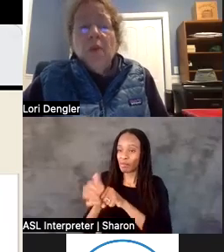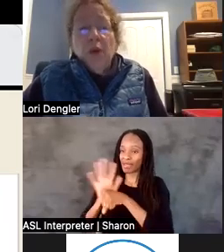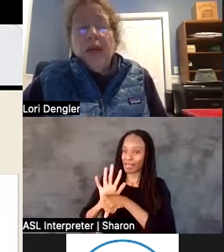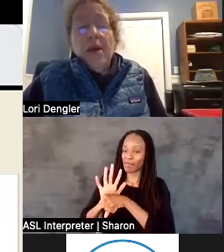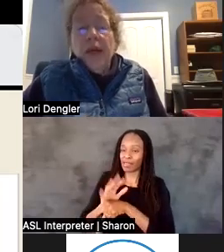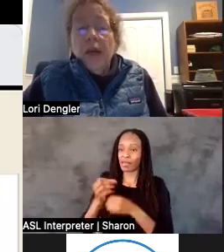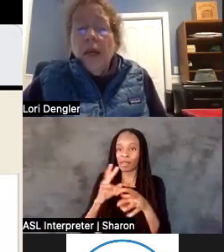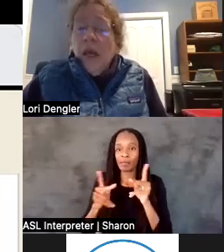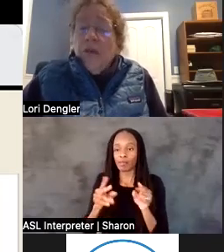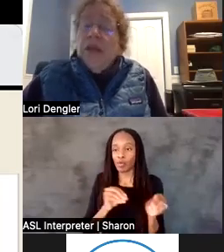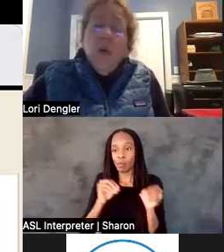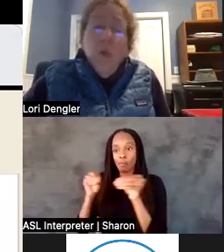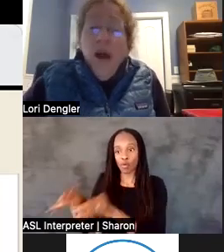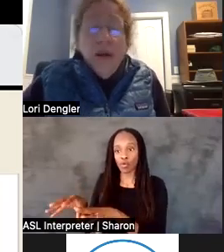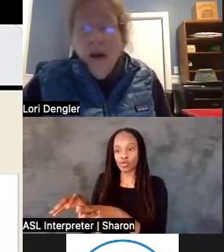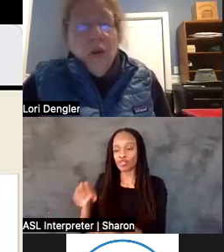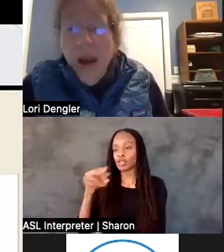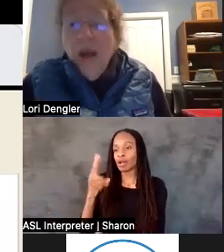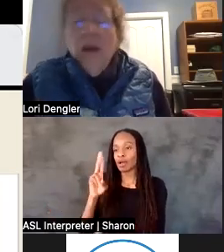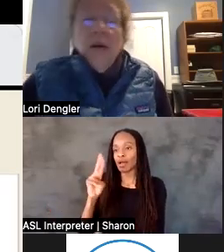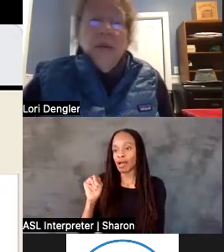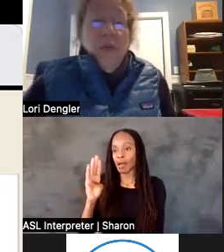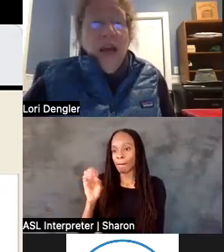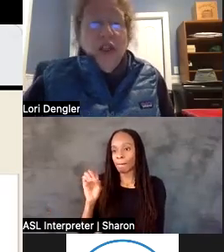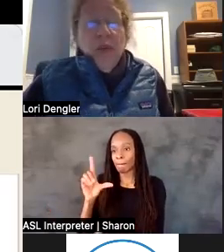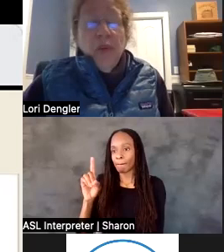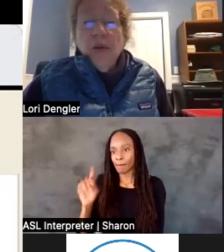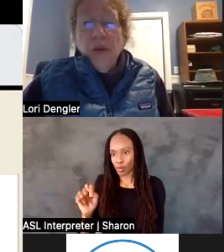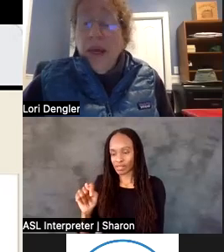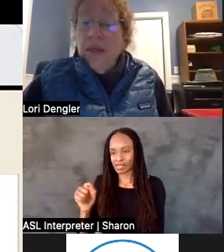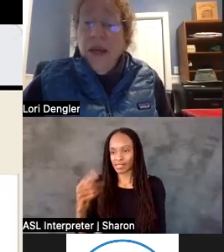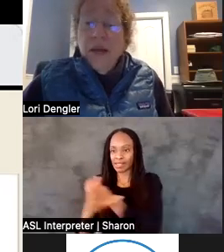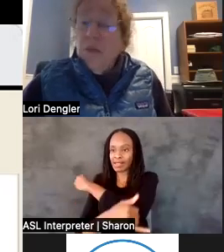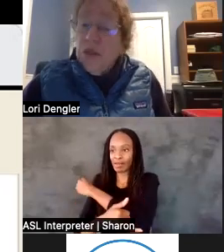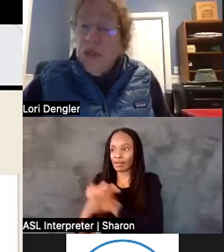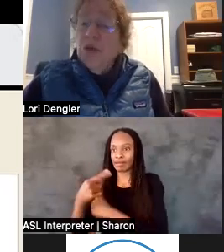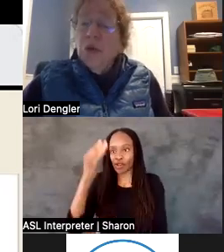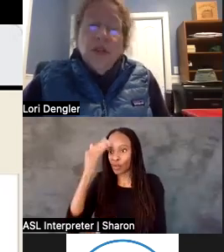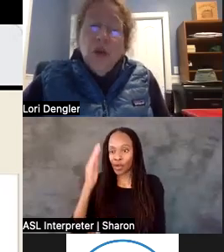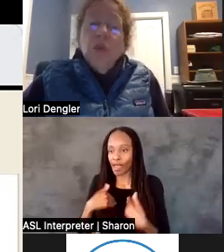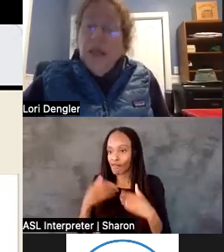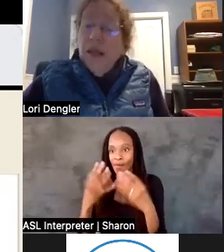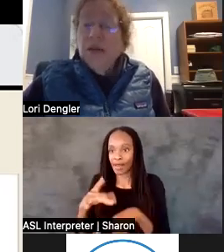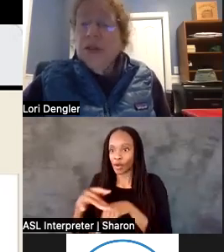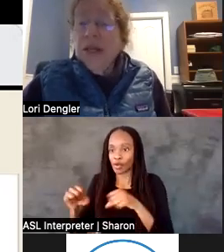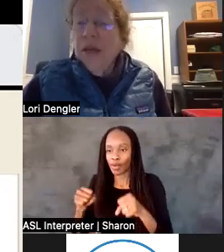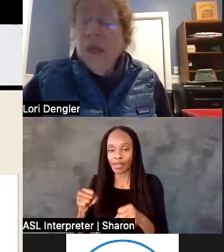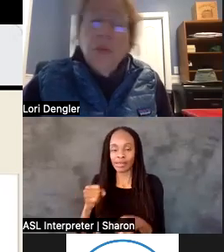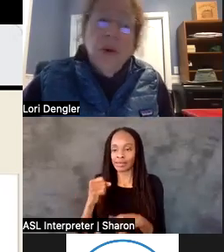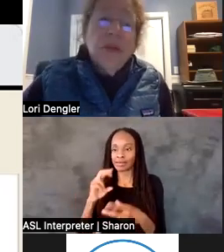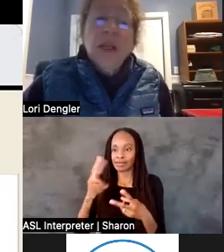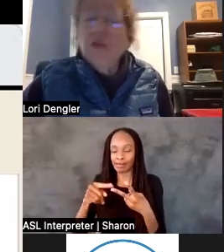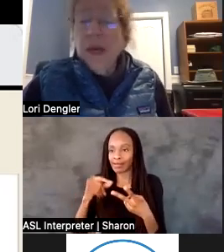to Humboldt County that, number one, aren't aware that we have so many earthquakes, and number two, don't really understand